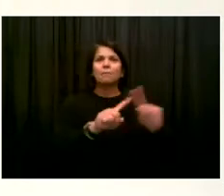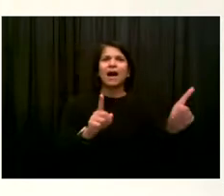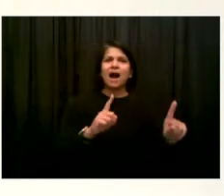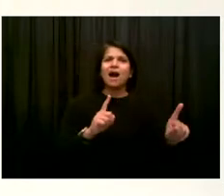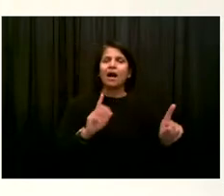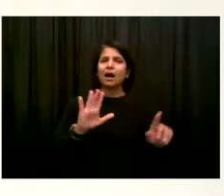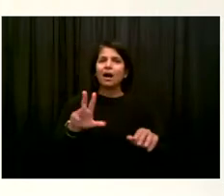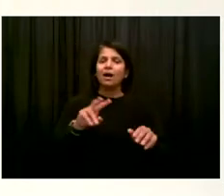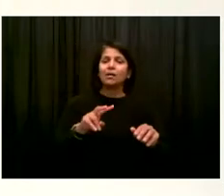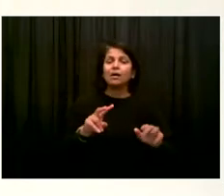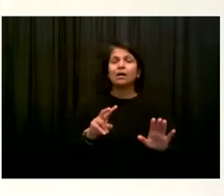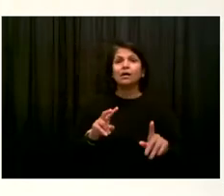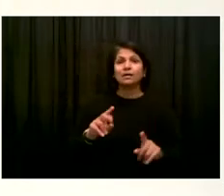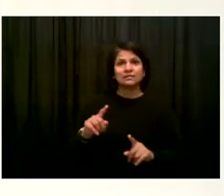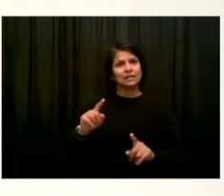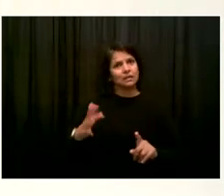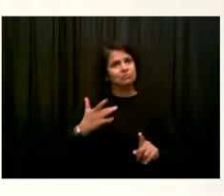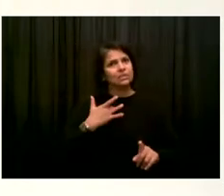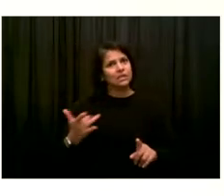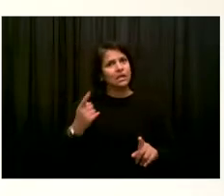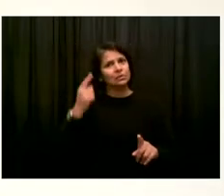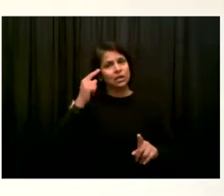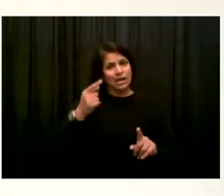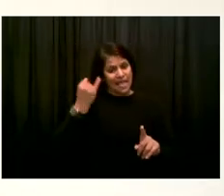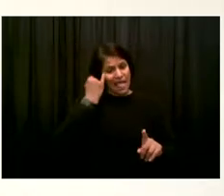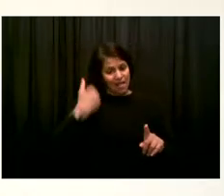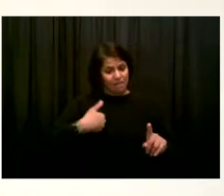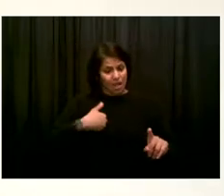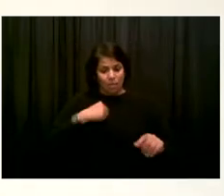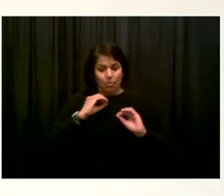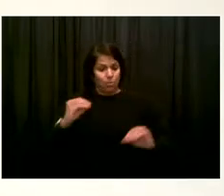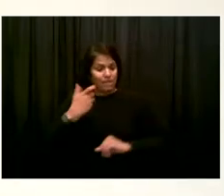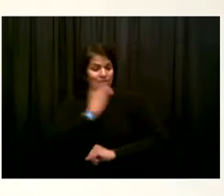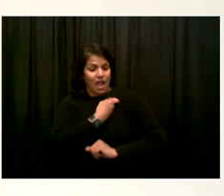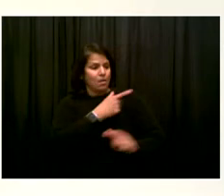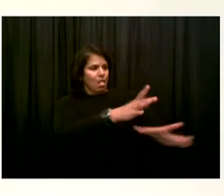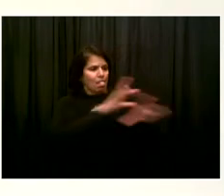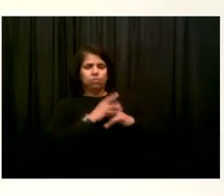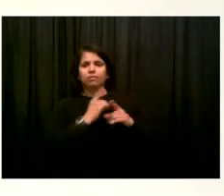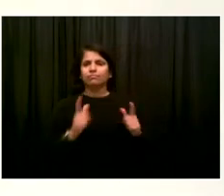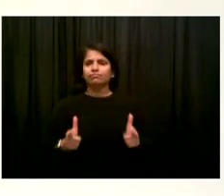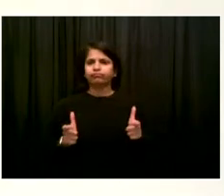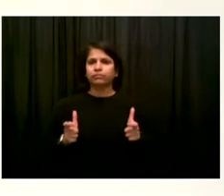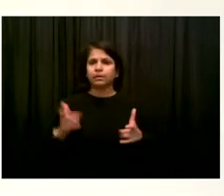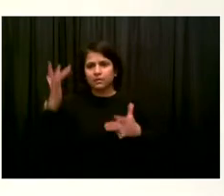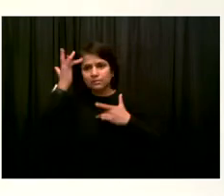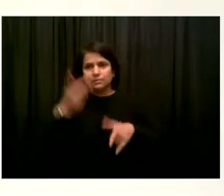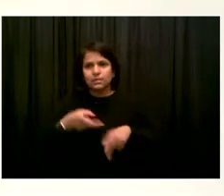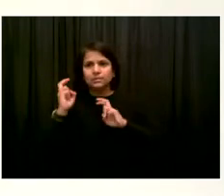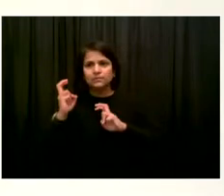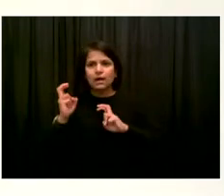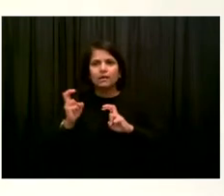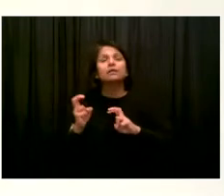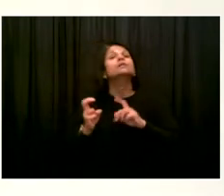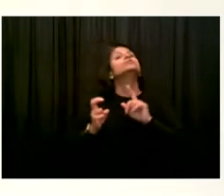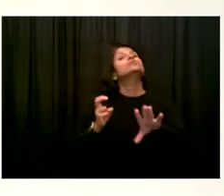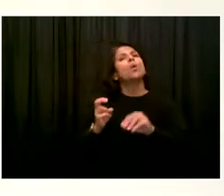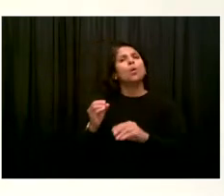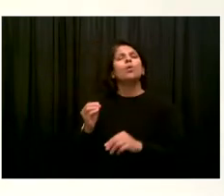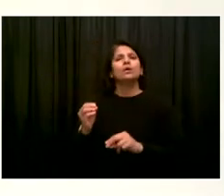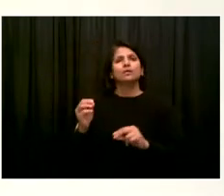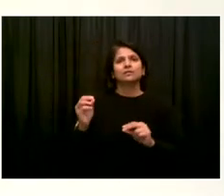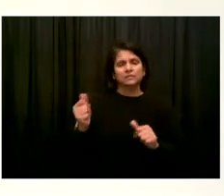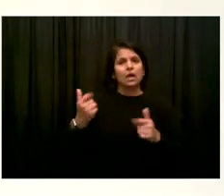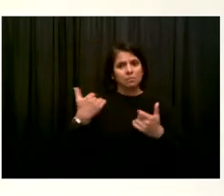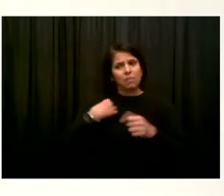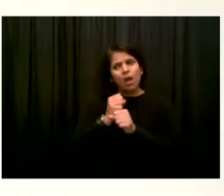vaccines, testing, we have been doing lateral flow testing, rapid antigen testing in Britain over the past year to keep schools open twice a week as a way